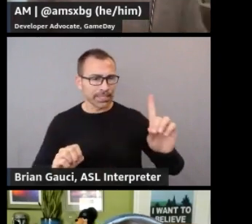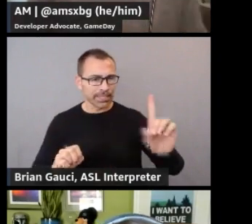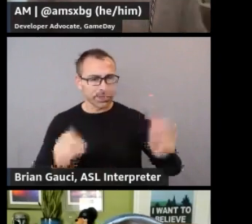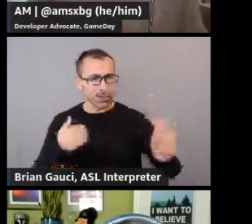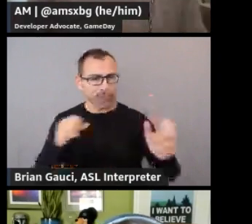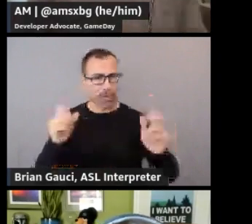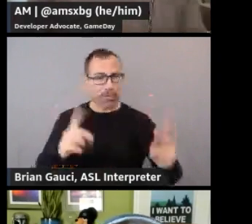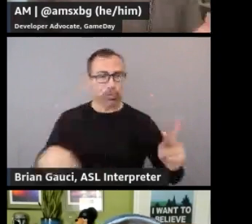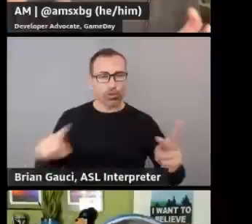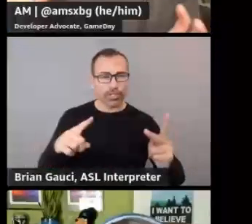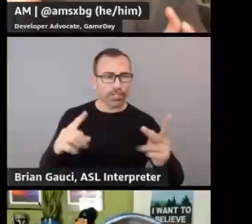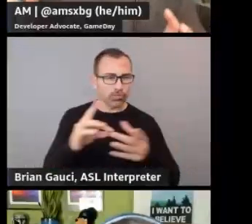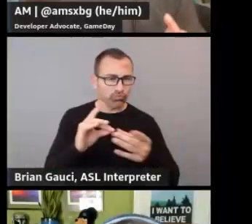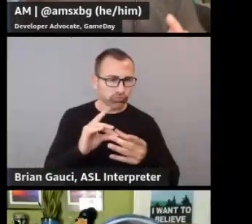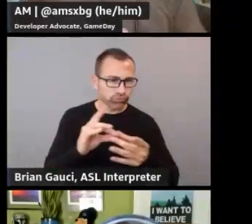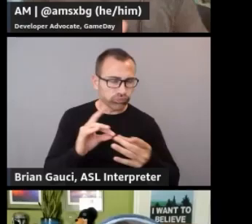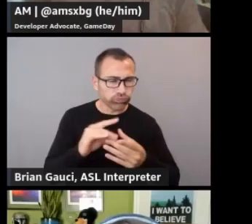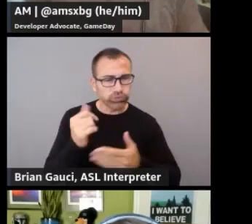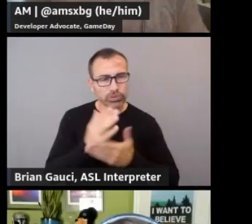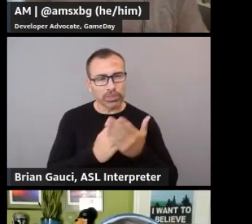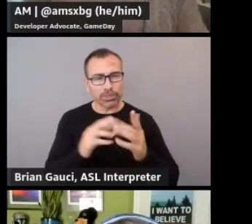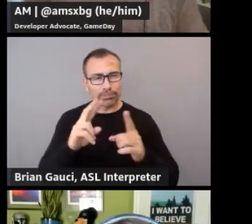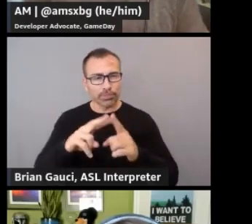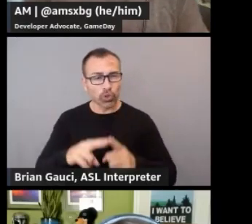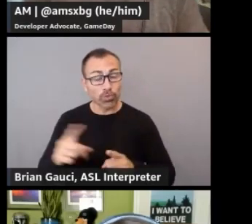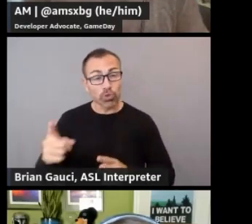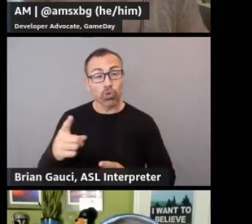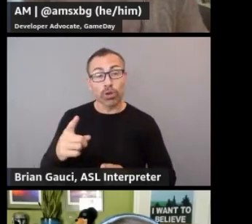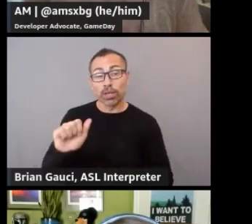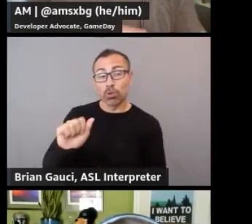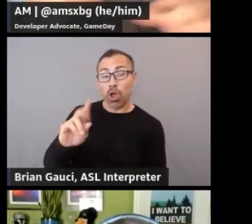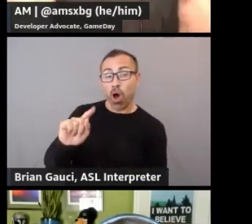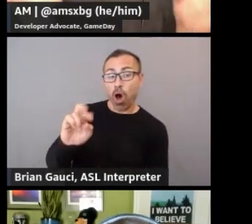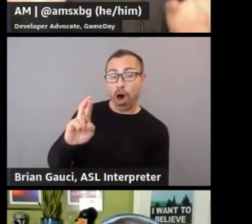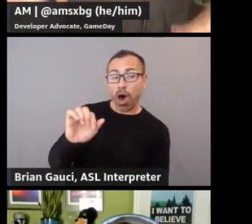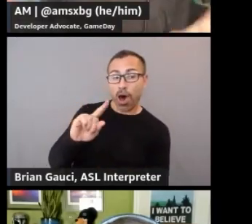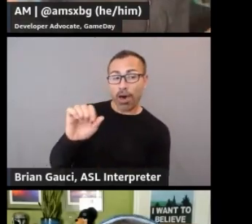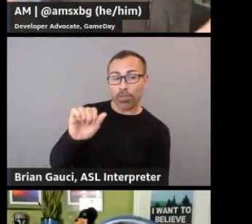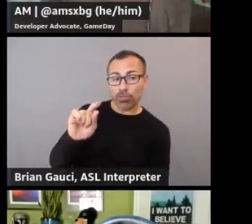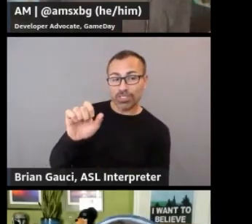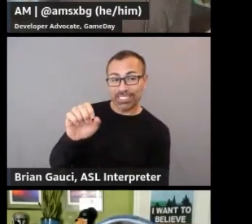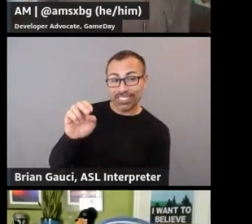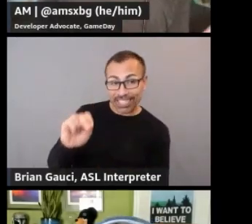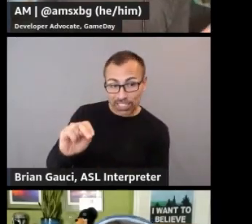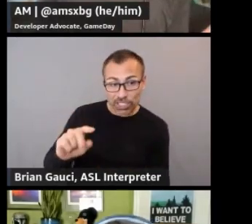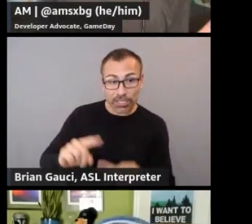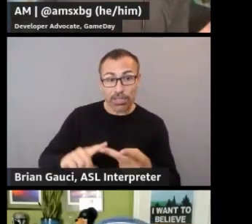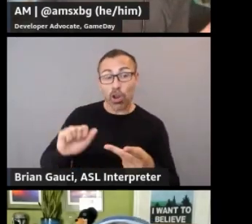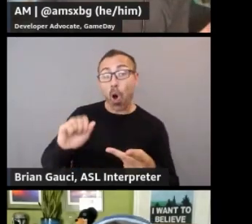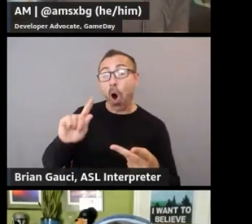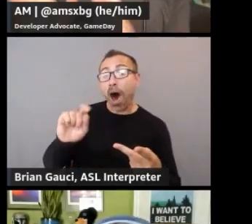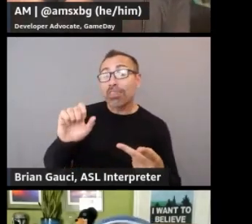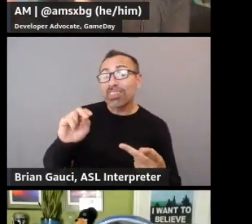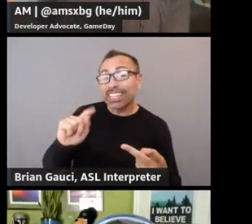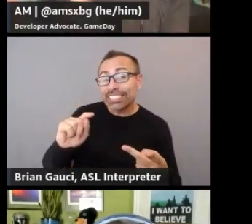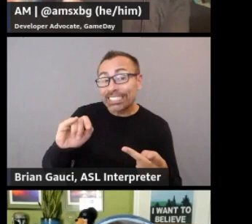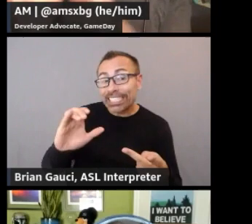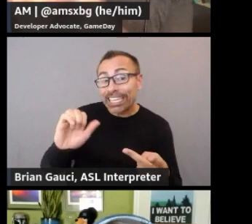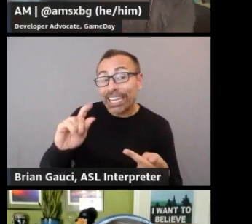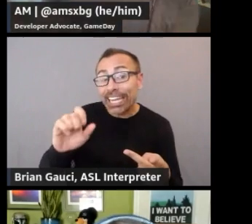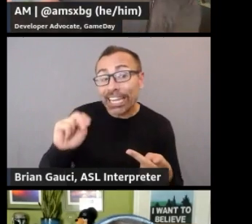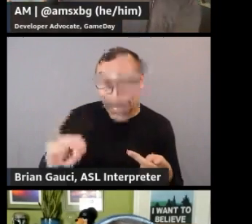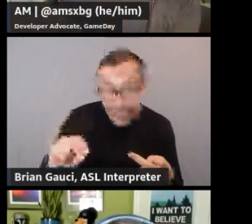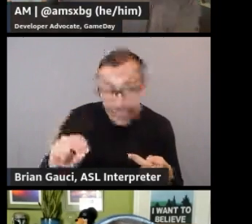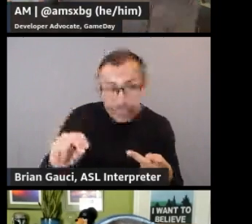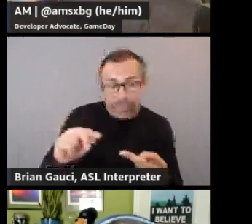said authorization. Mike also mentioned authentication. There's a big difference between those two things, right? Authentication